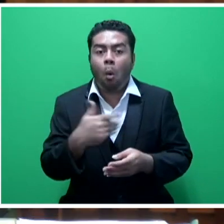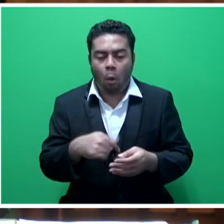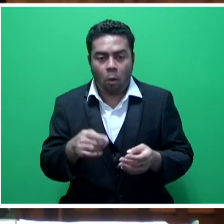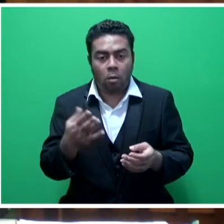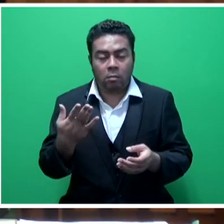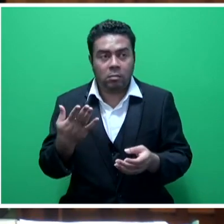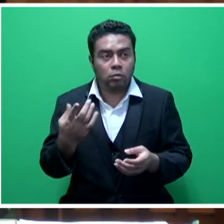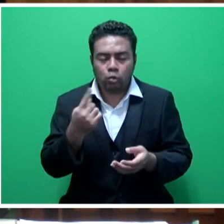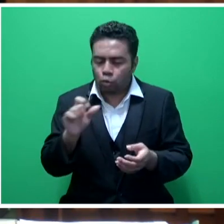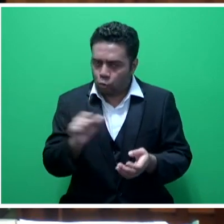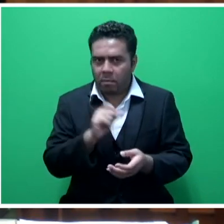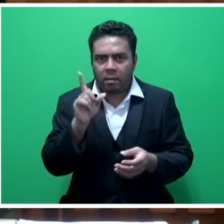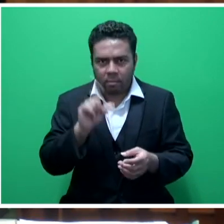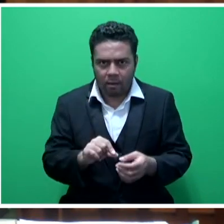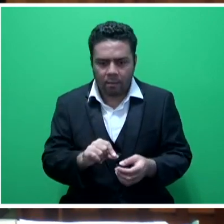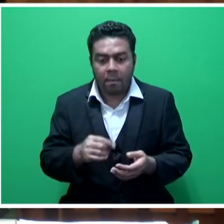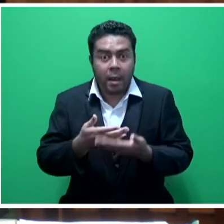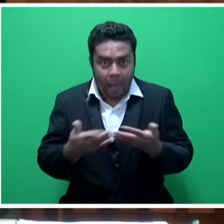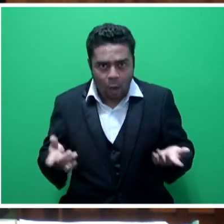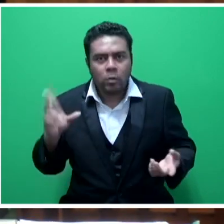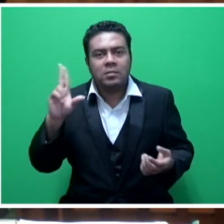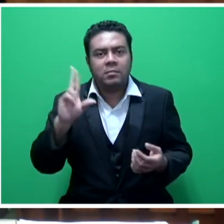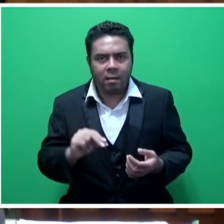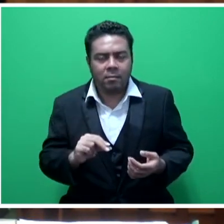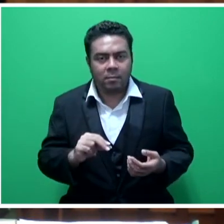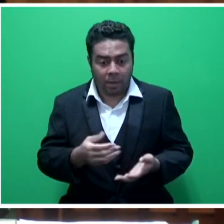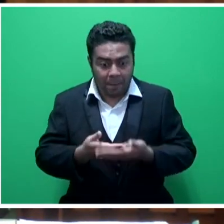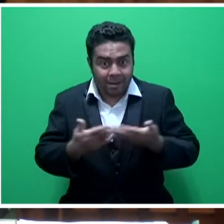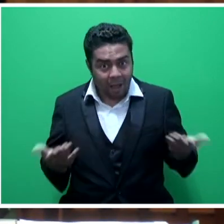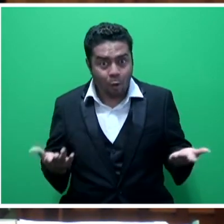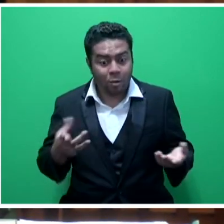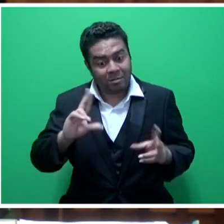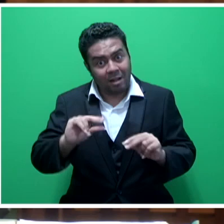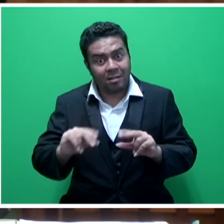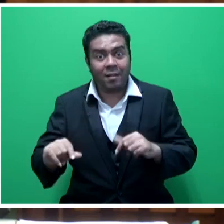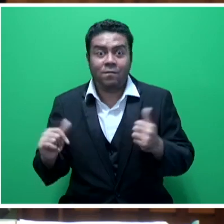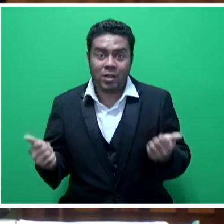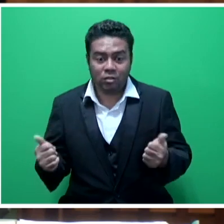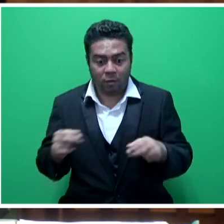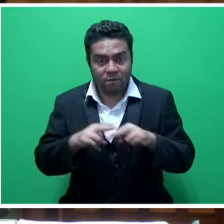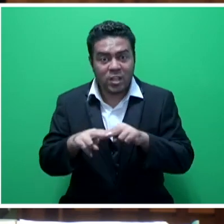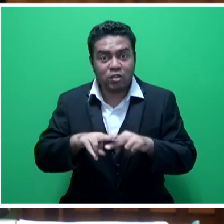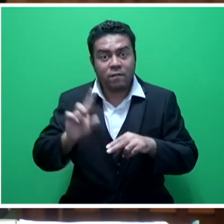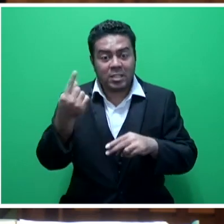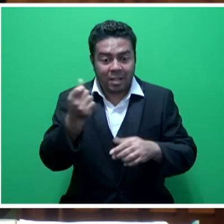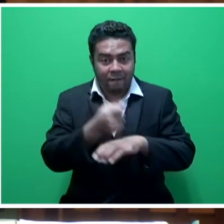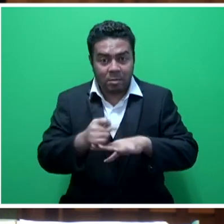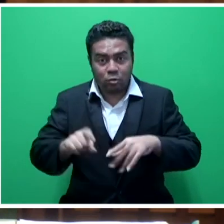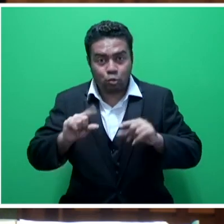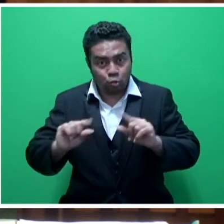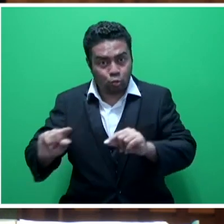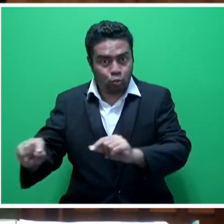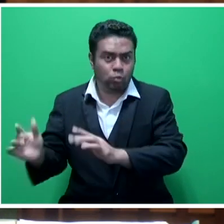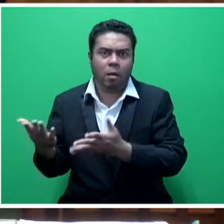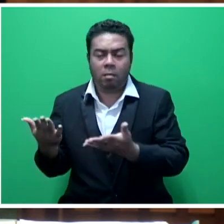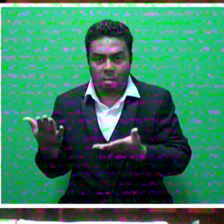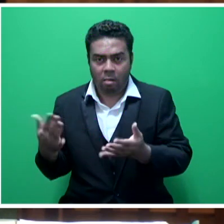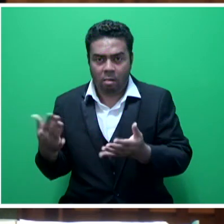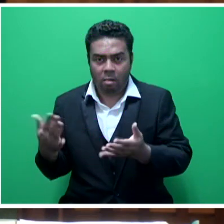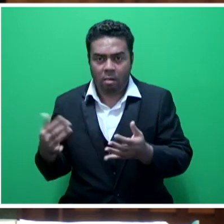claimed then should have been done, actually has been done. But now, Mr. Speaker, sir, when Fiji Airways actually has gone on to realize